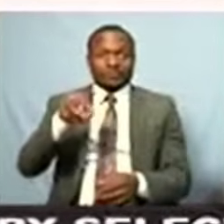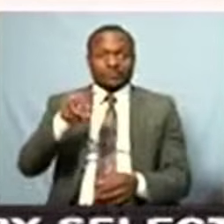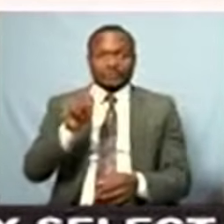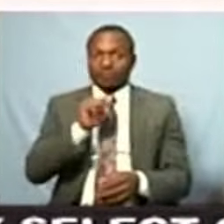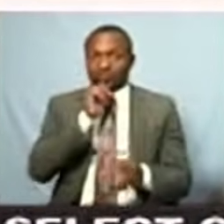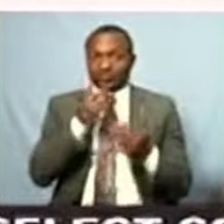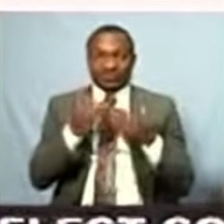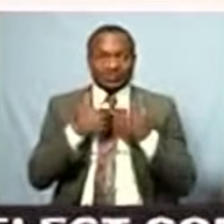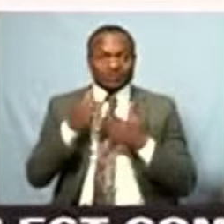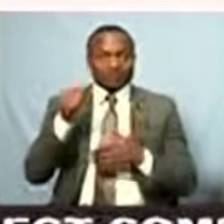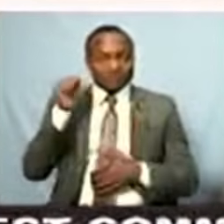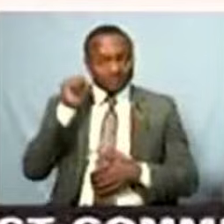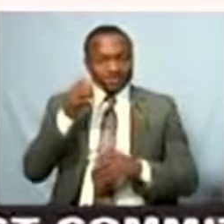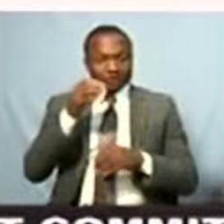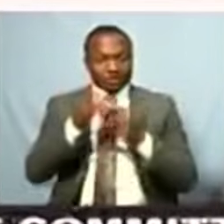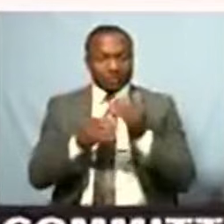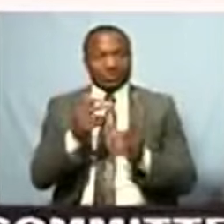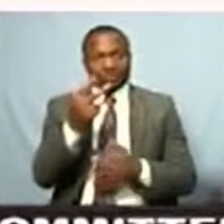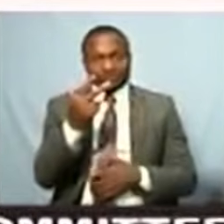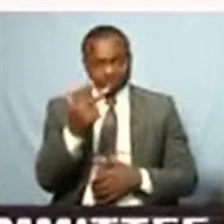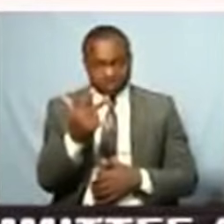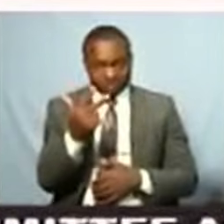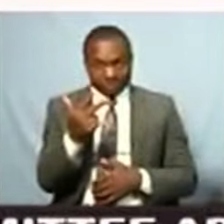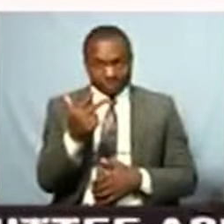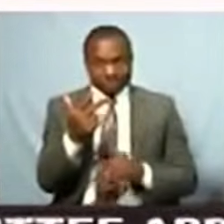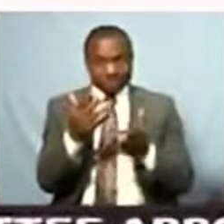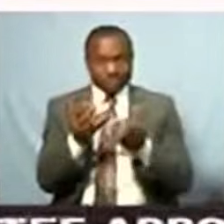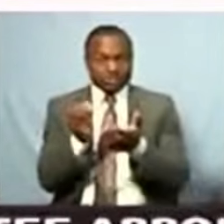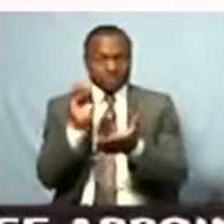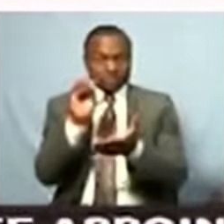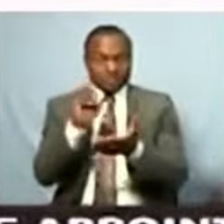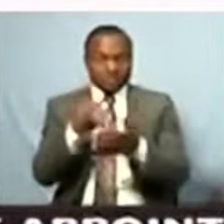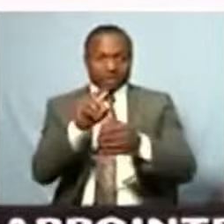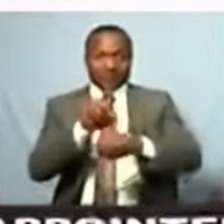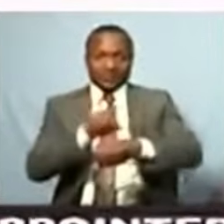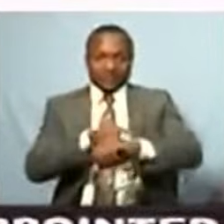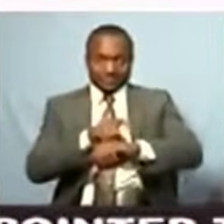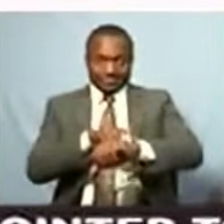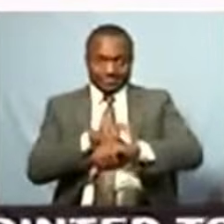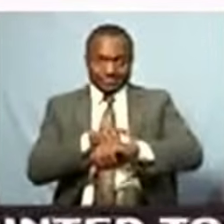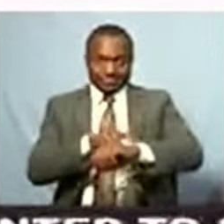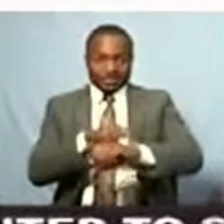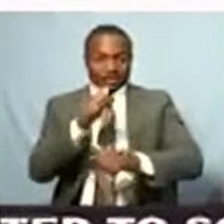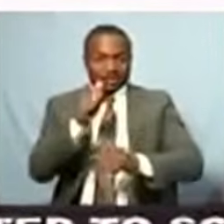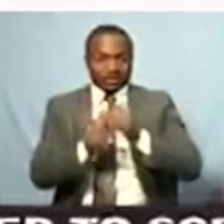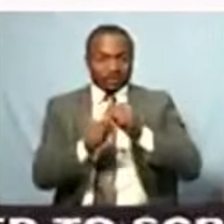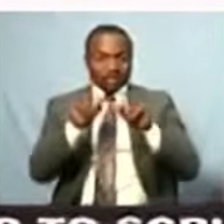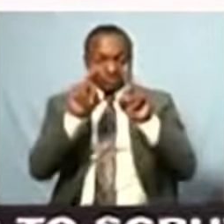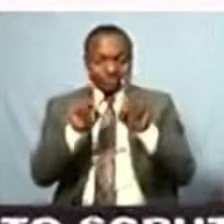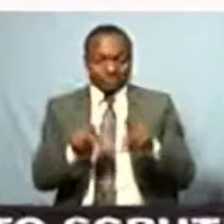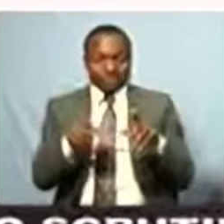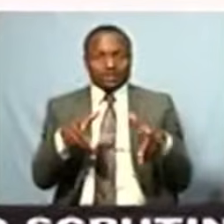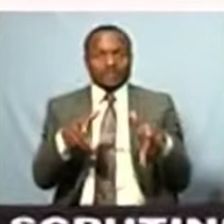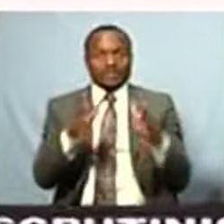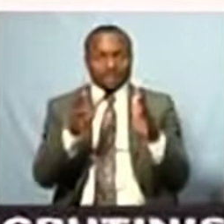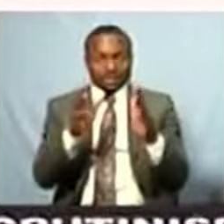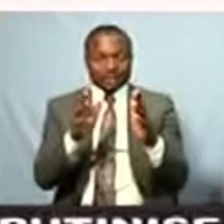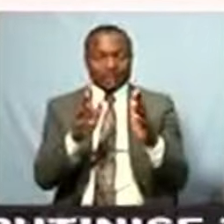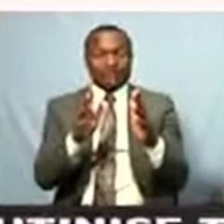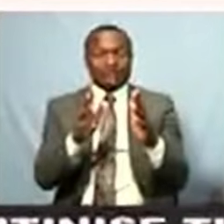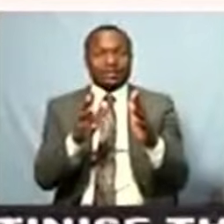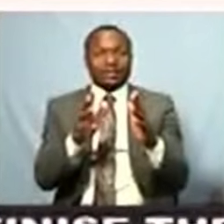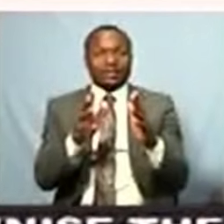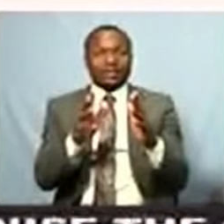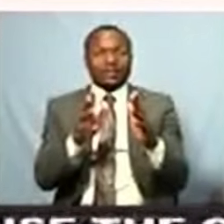to the provision of clause 3 intended to put a time frame within which a person is allowed to defect from